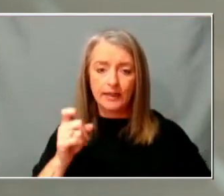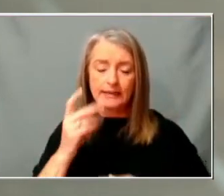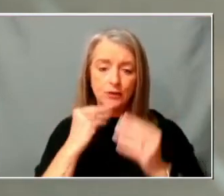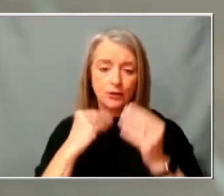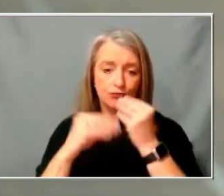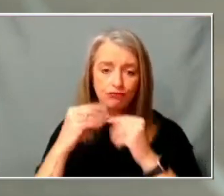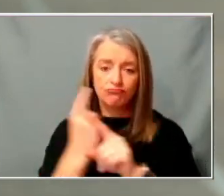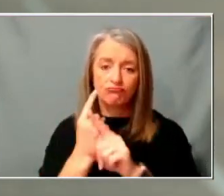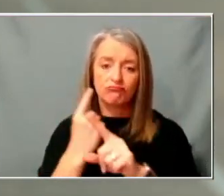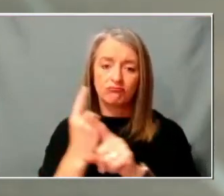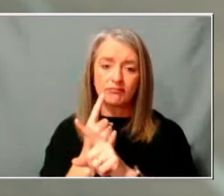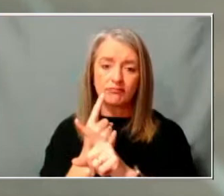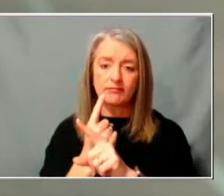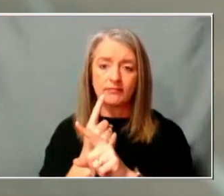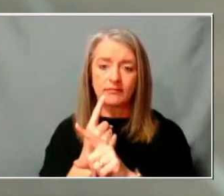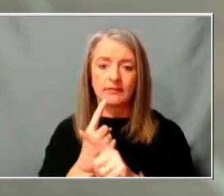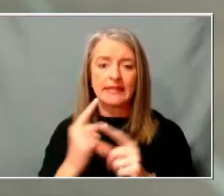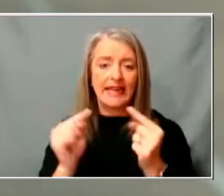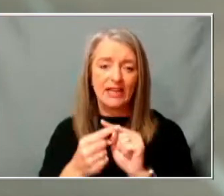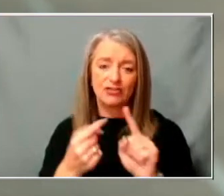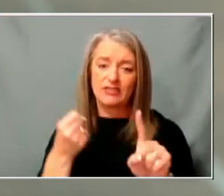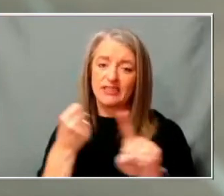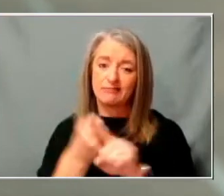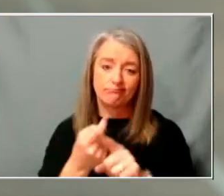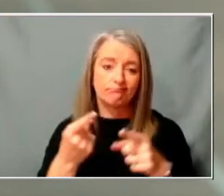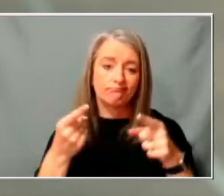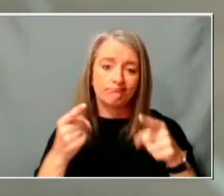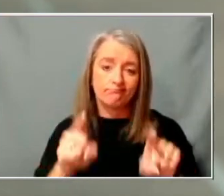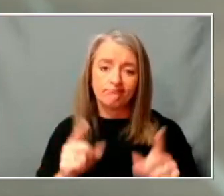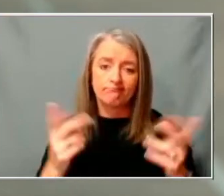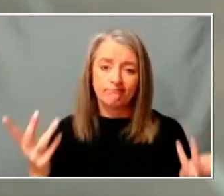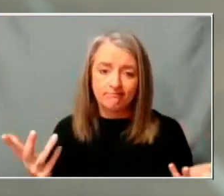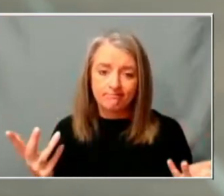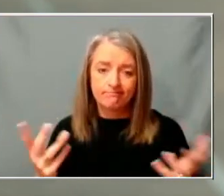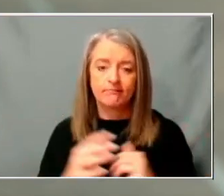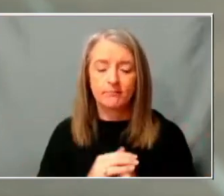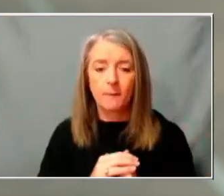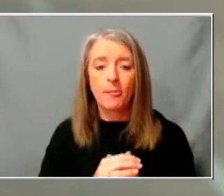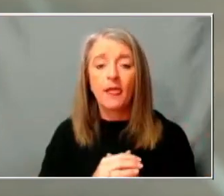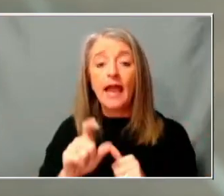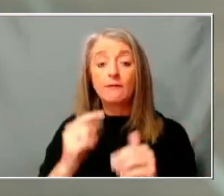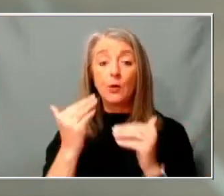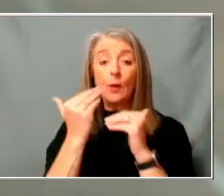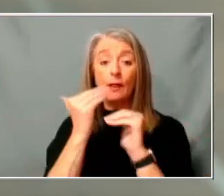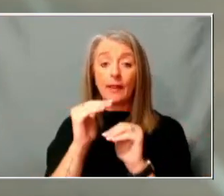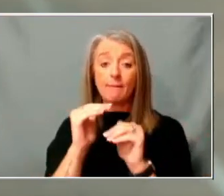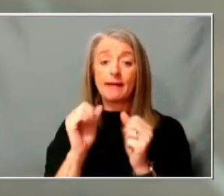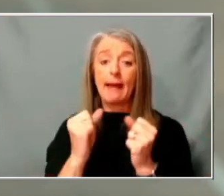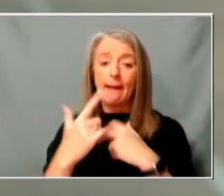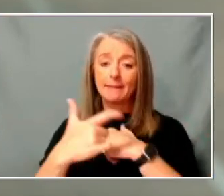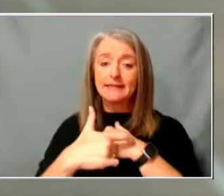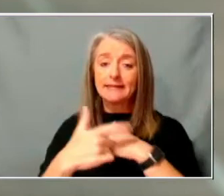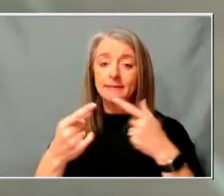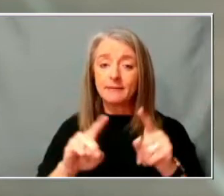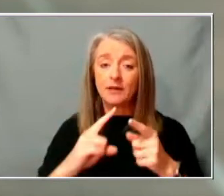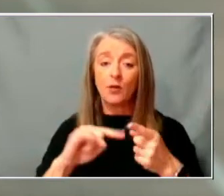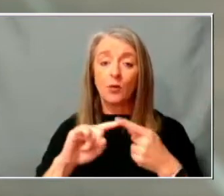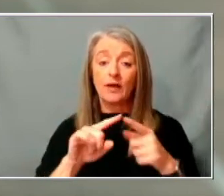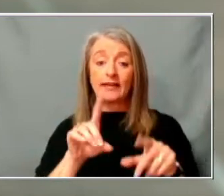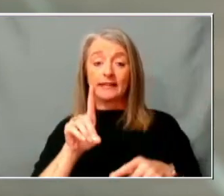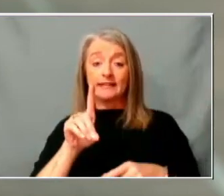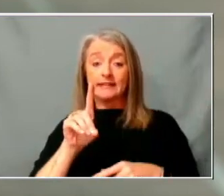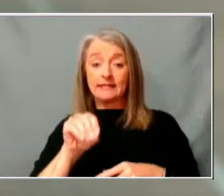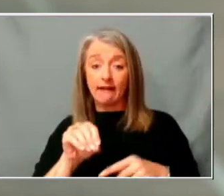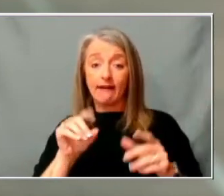just are unavailable and they just happen. Question is, you try to limit the number of times that happens, and when it does happen, you have to get the